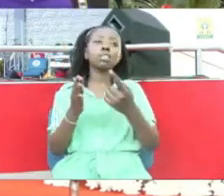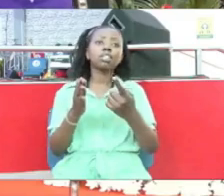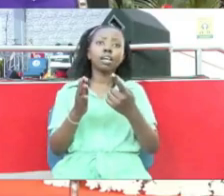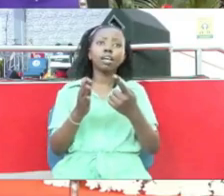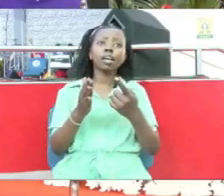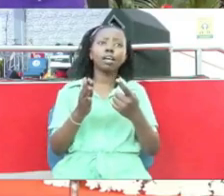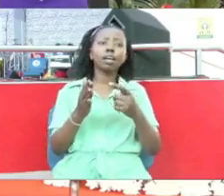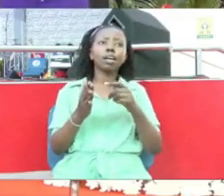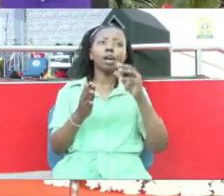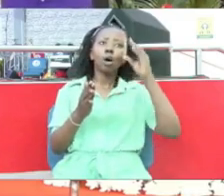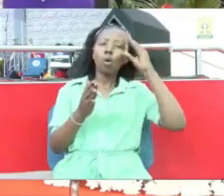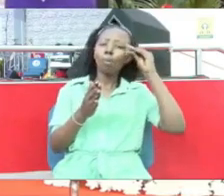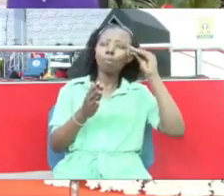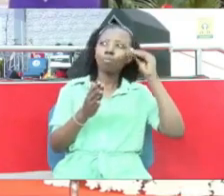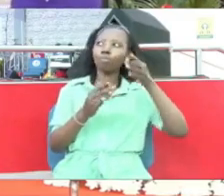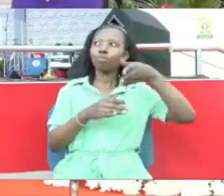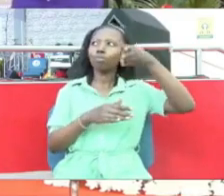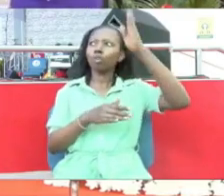Moses